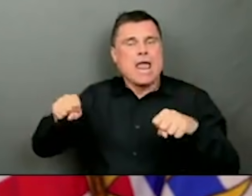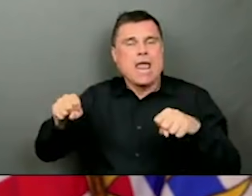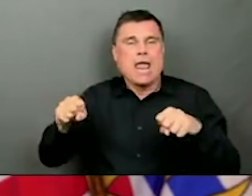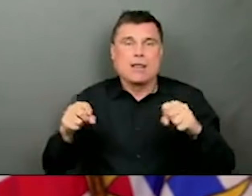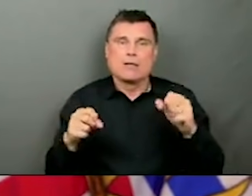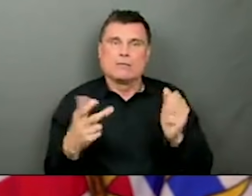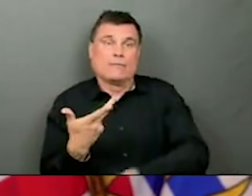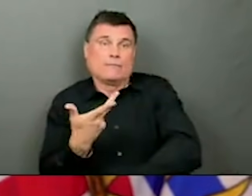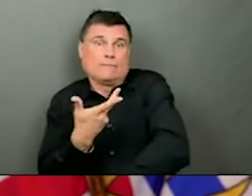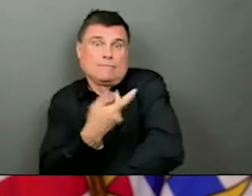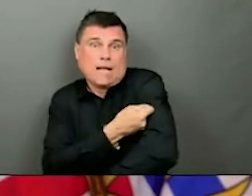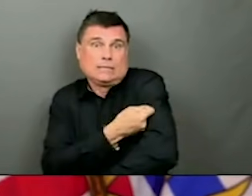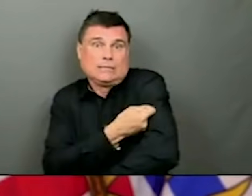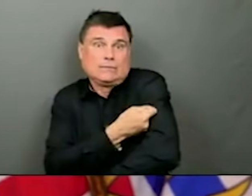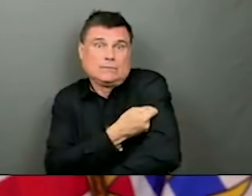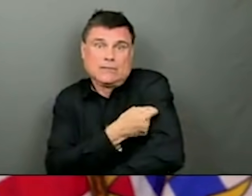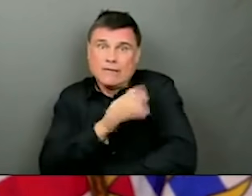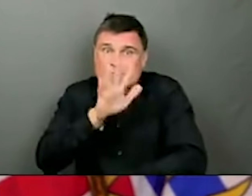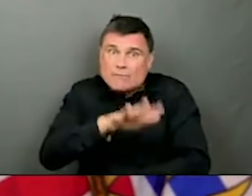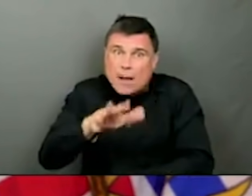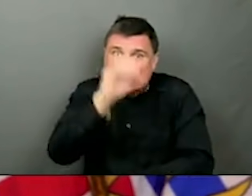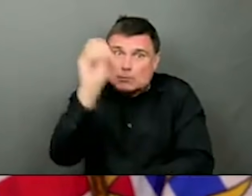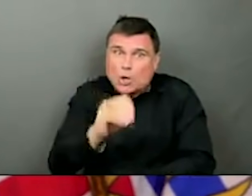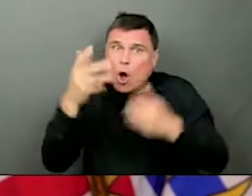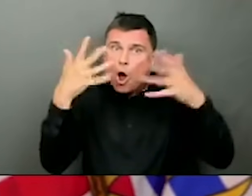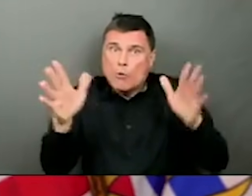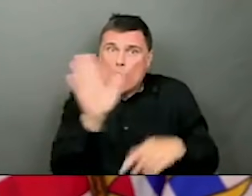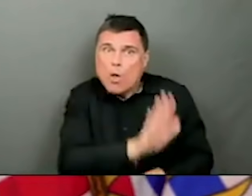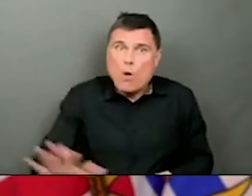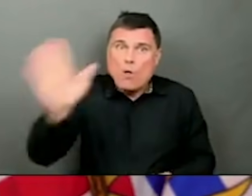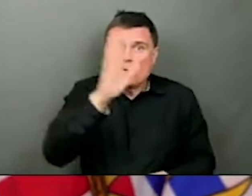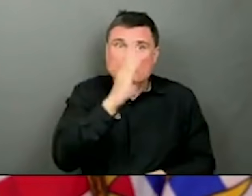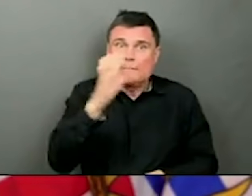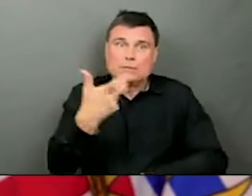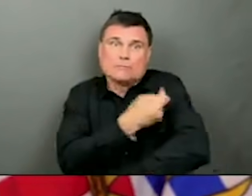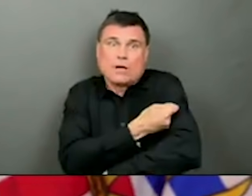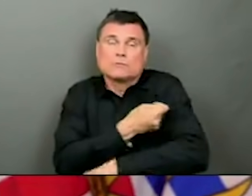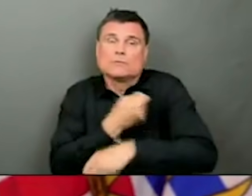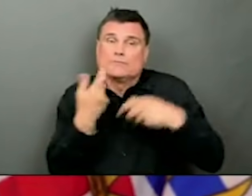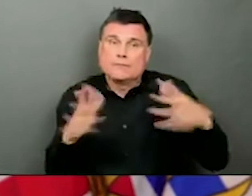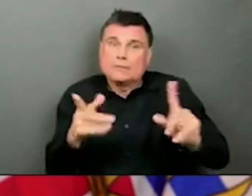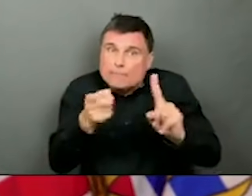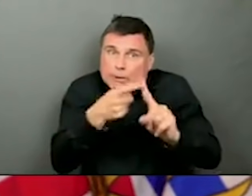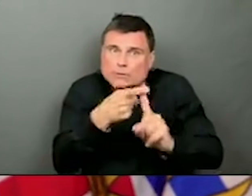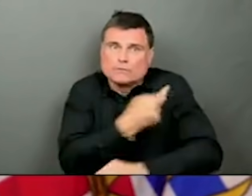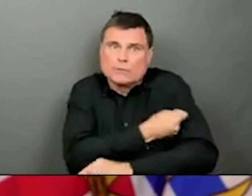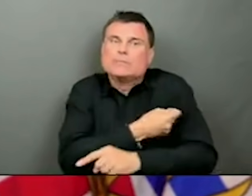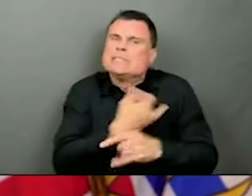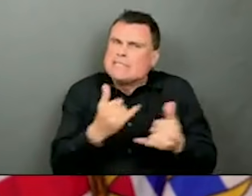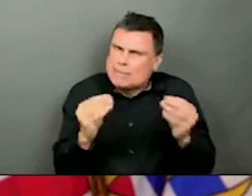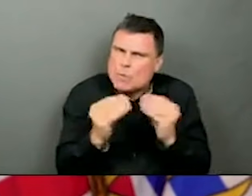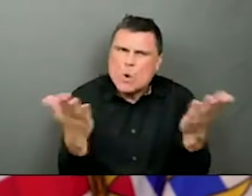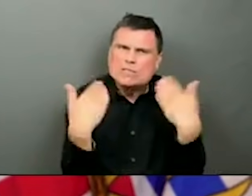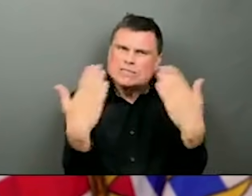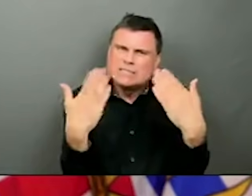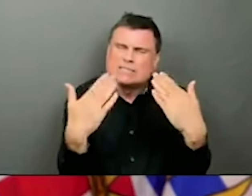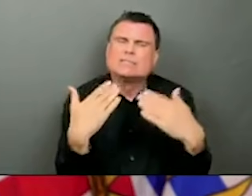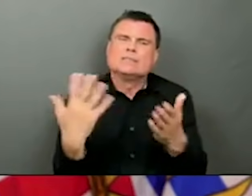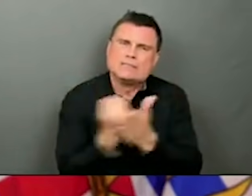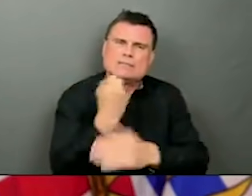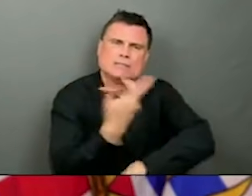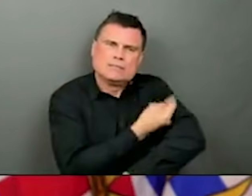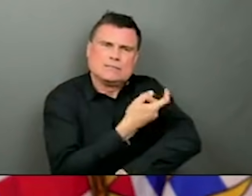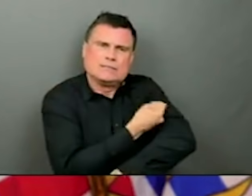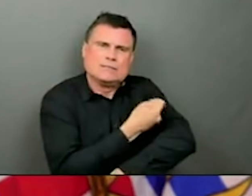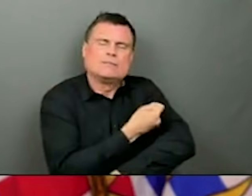going up as more and more of us are getting started on that path. So we need to continue to hold the line